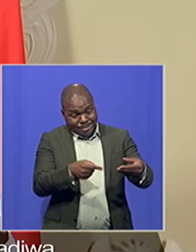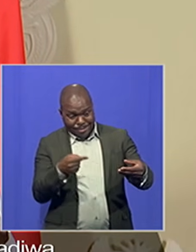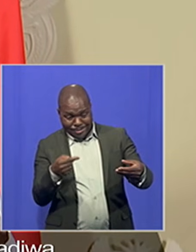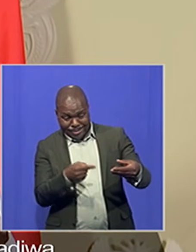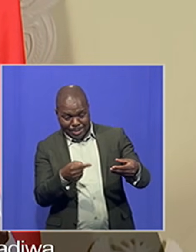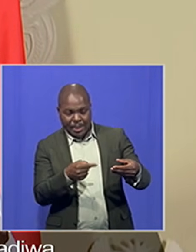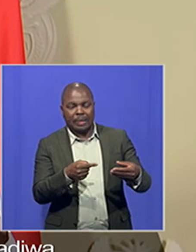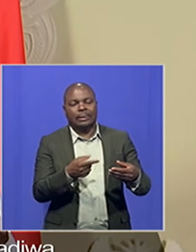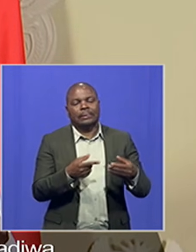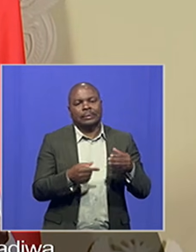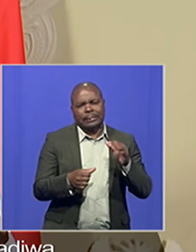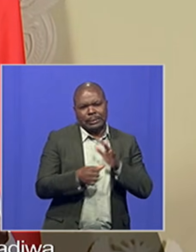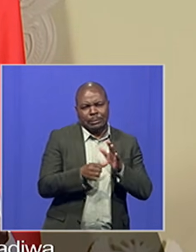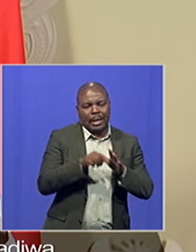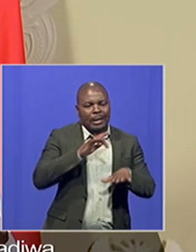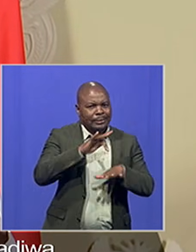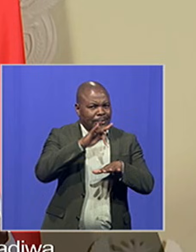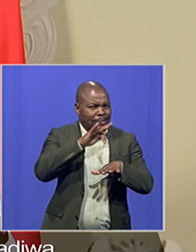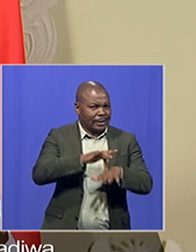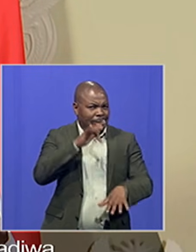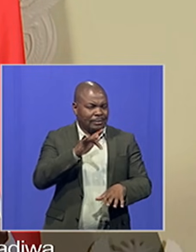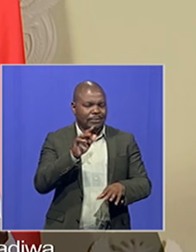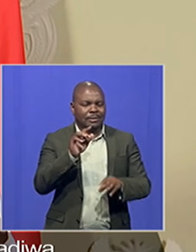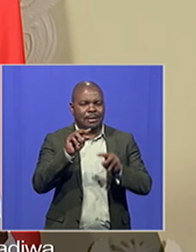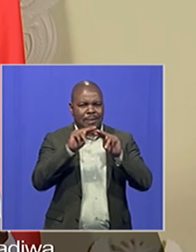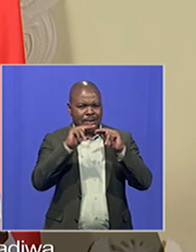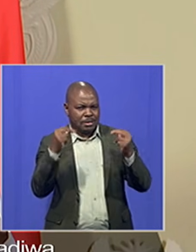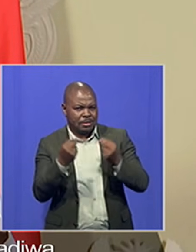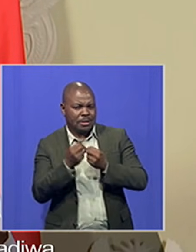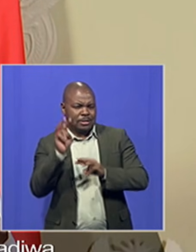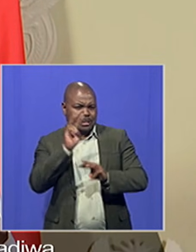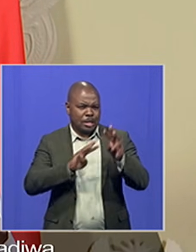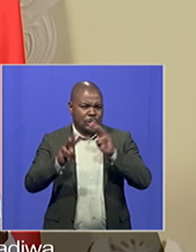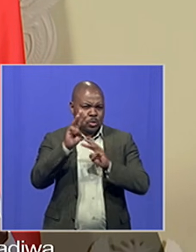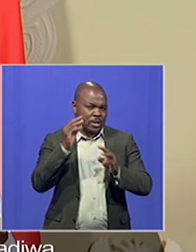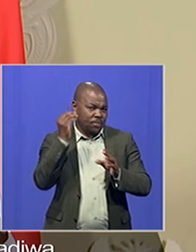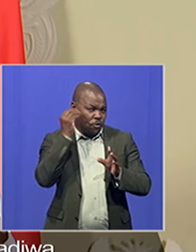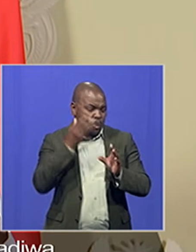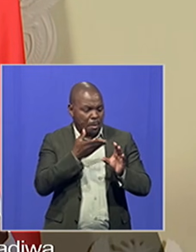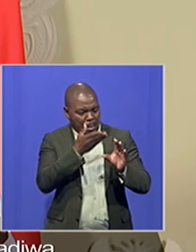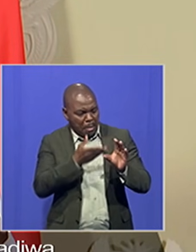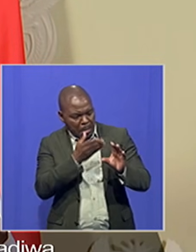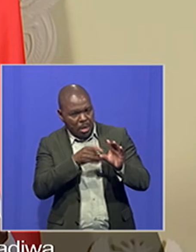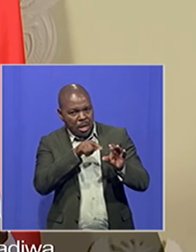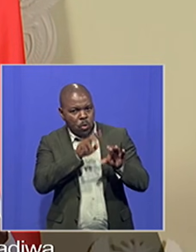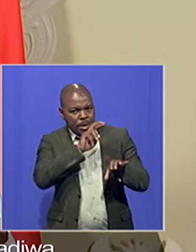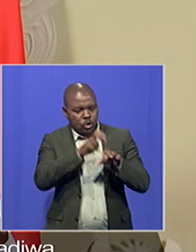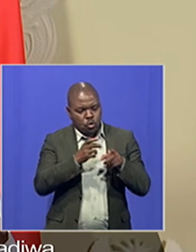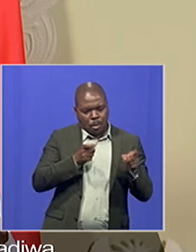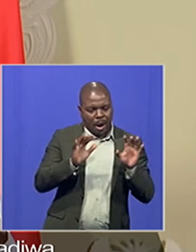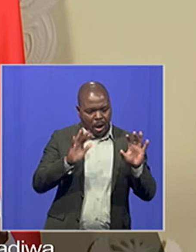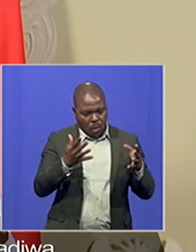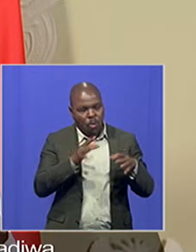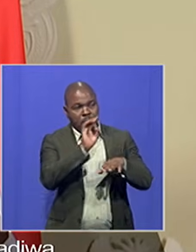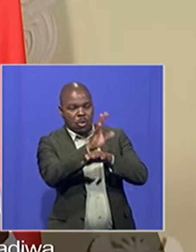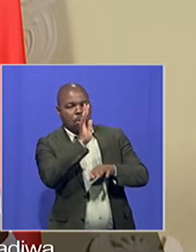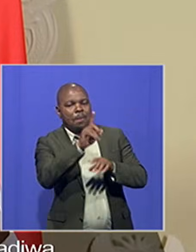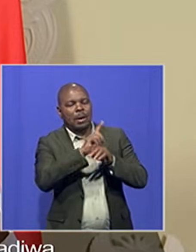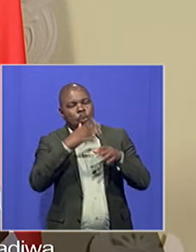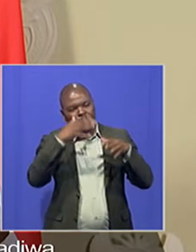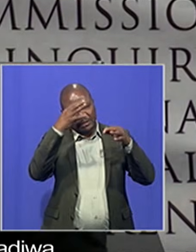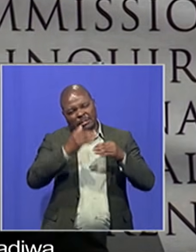of national security sensitivity and how those areas will need to be managed, but we will cross that